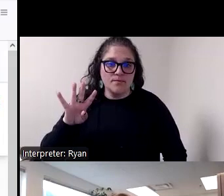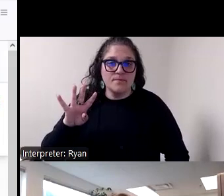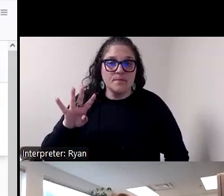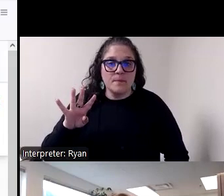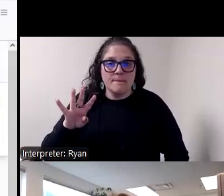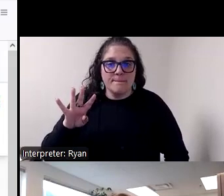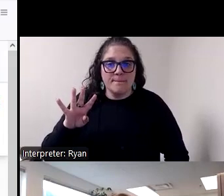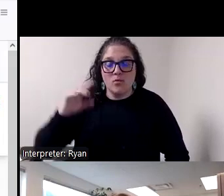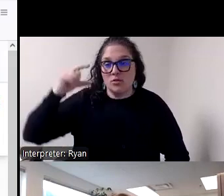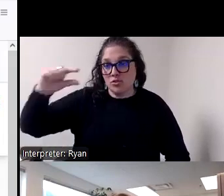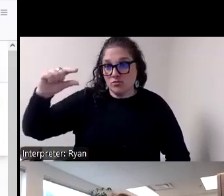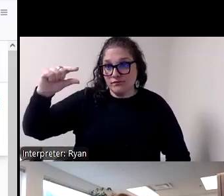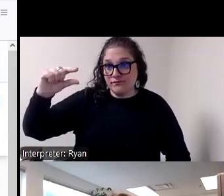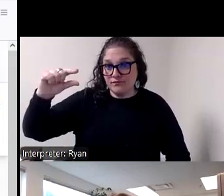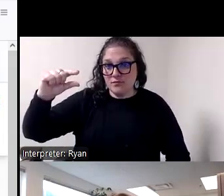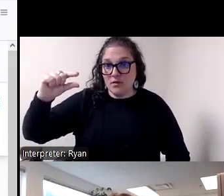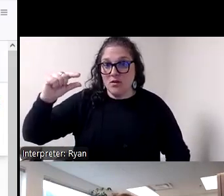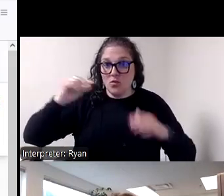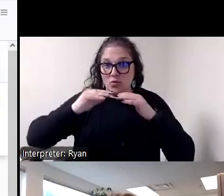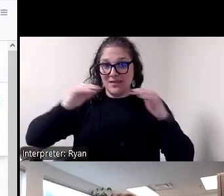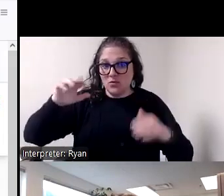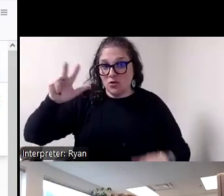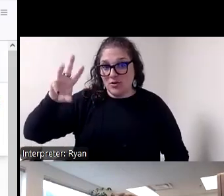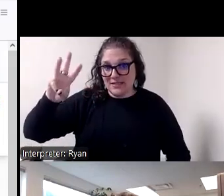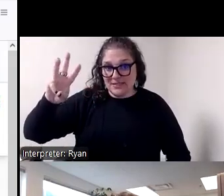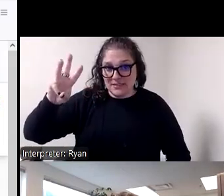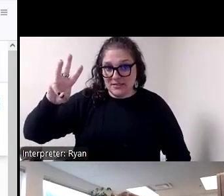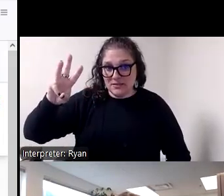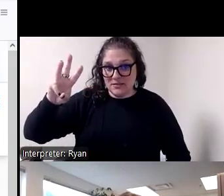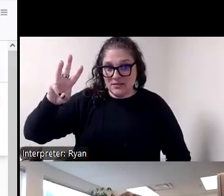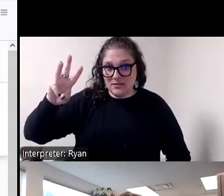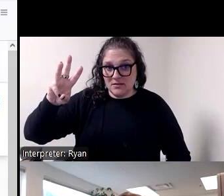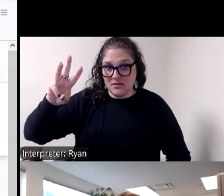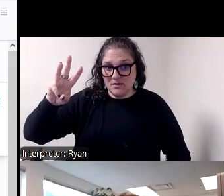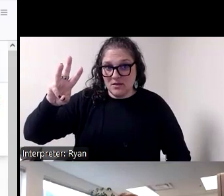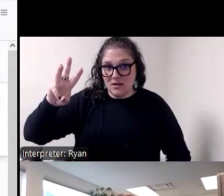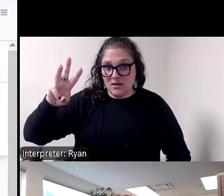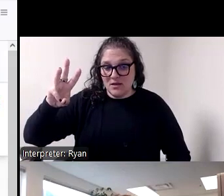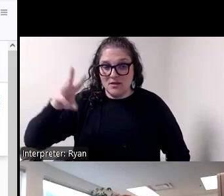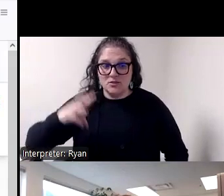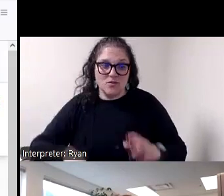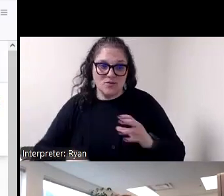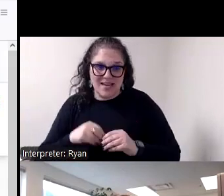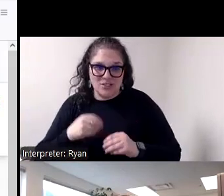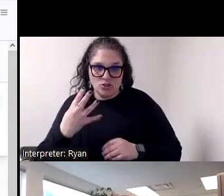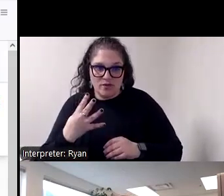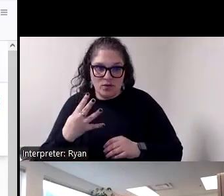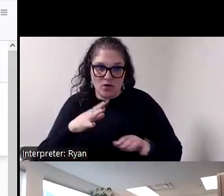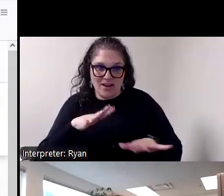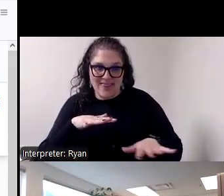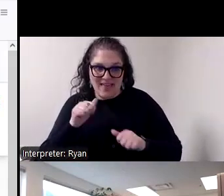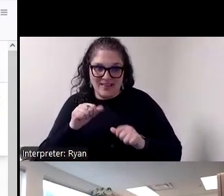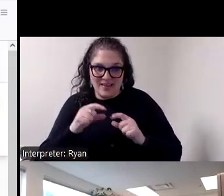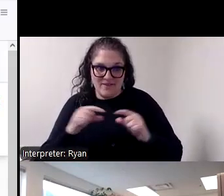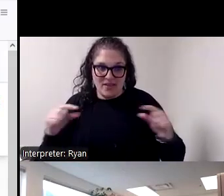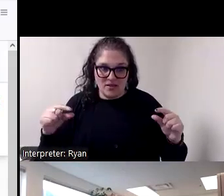going to equal out to 36. And I just got to enter the extra 4 hours right there in that leave line. And if it's